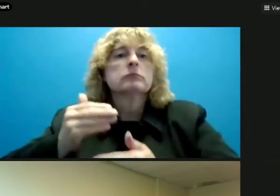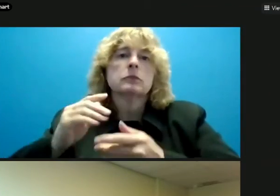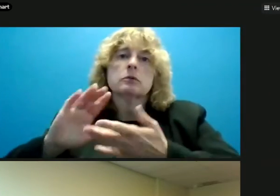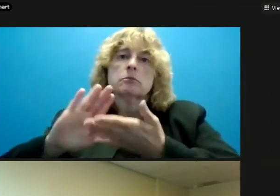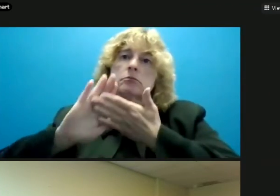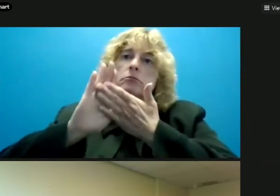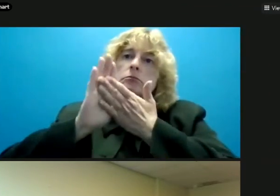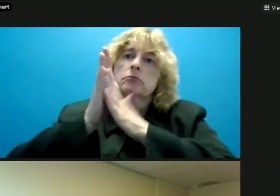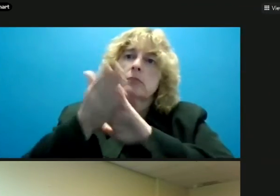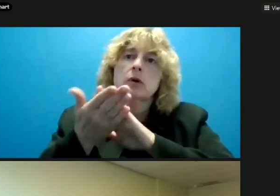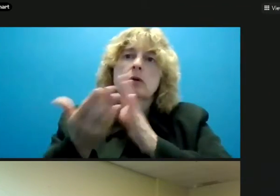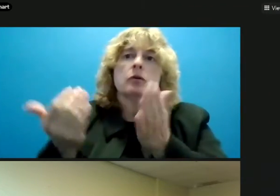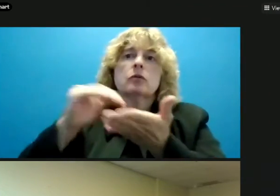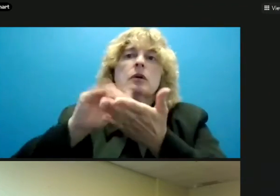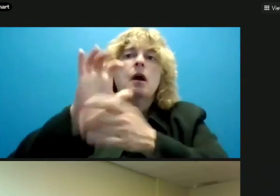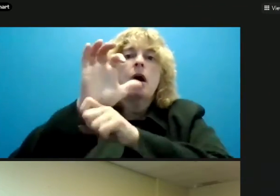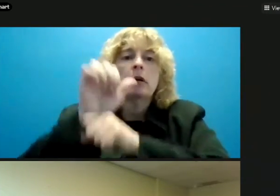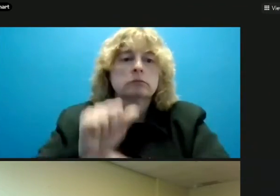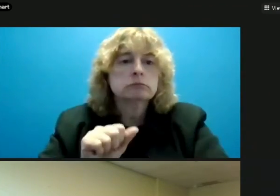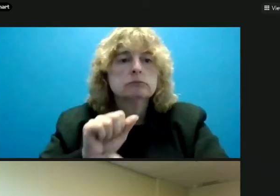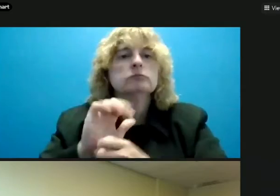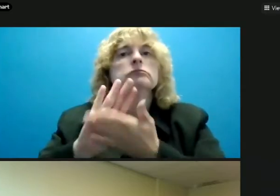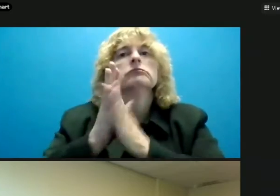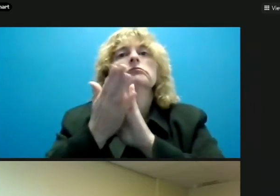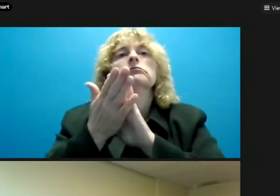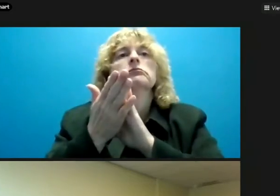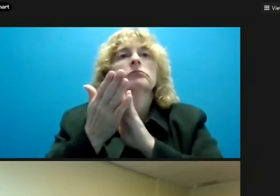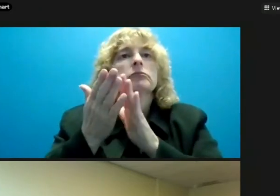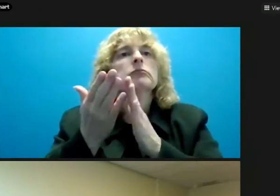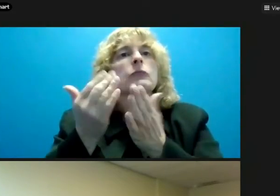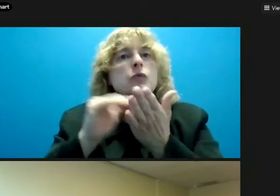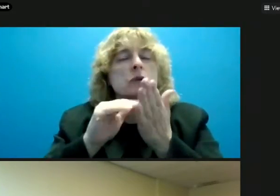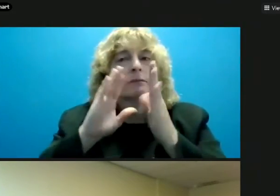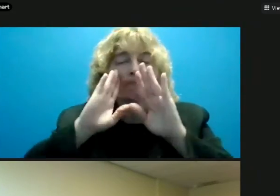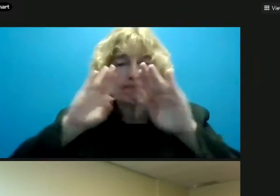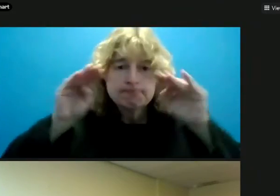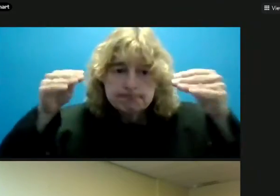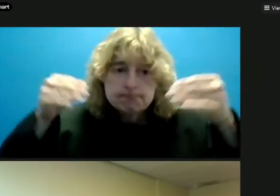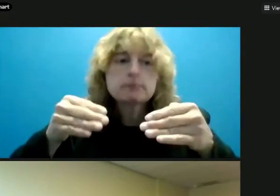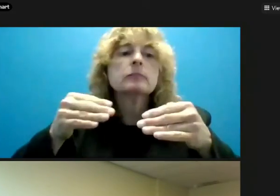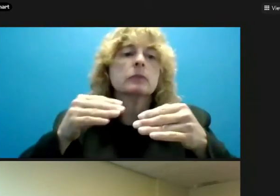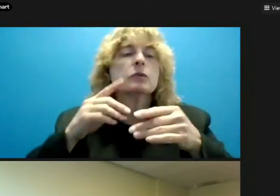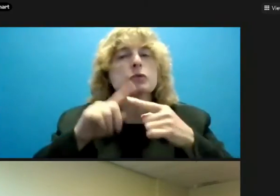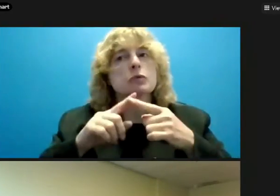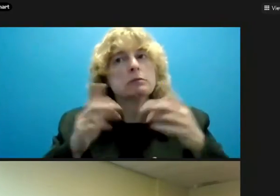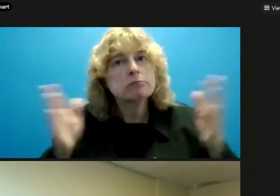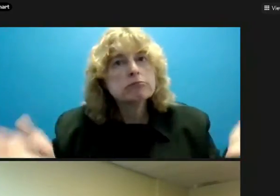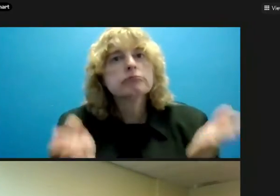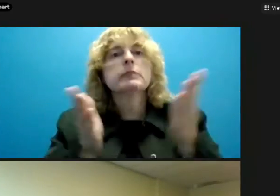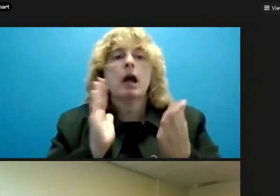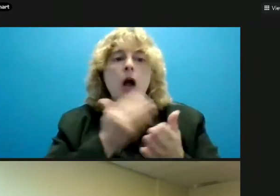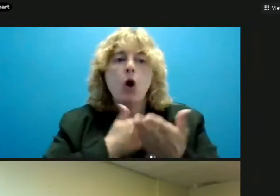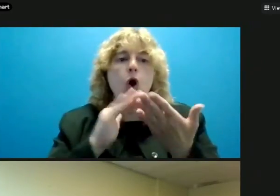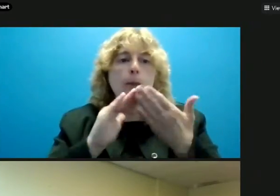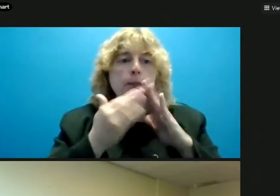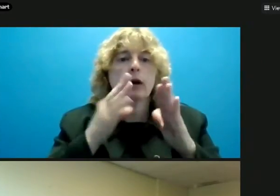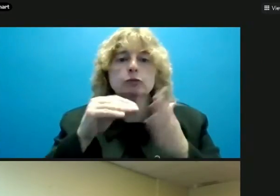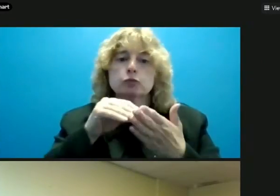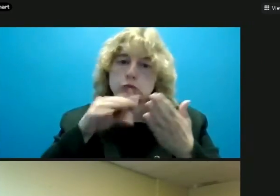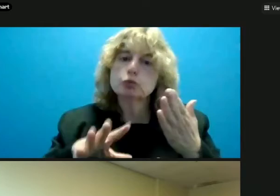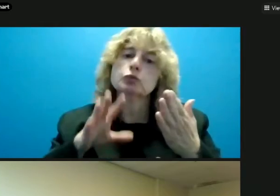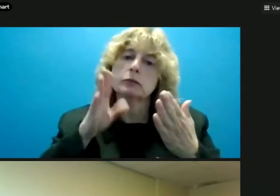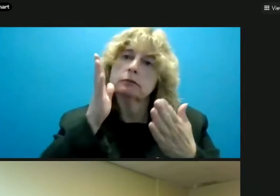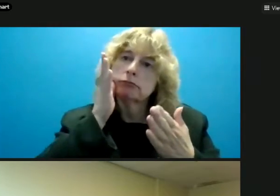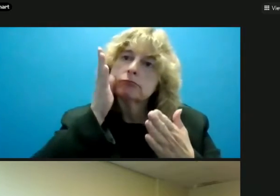to reengage to refocus so that we continue to move our students and our community forward. Wonderful, Ironeta. Thank